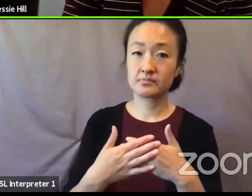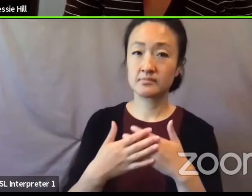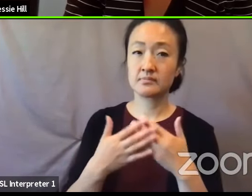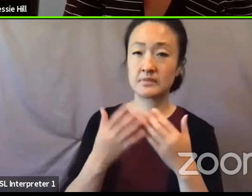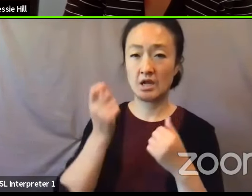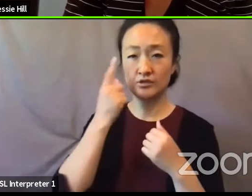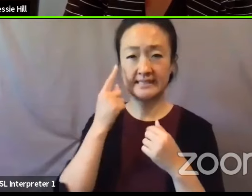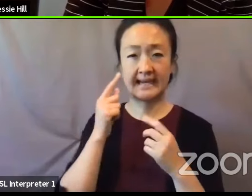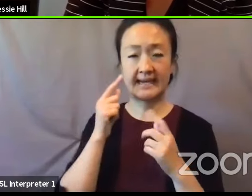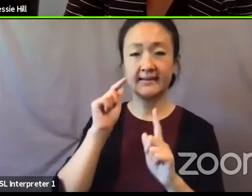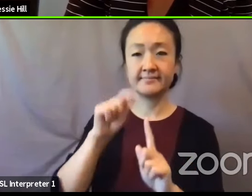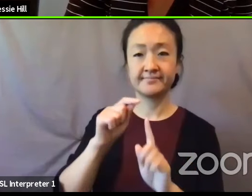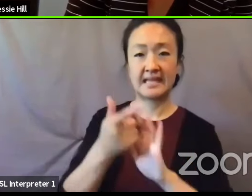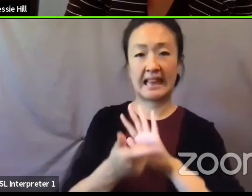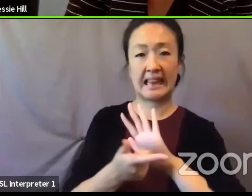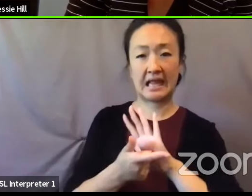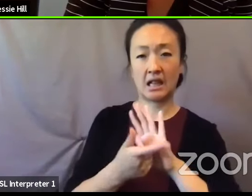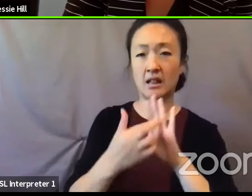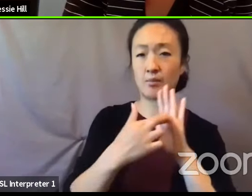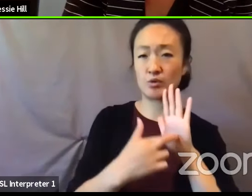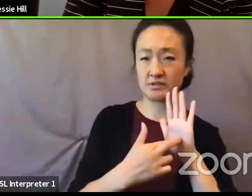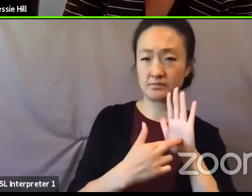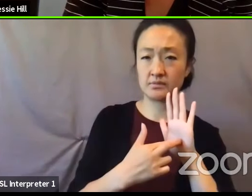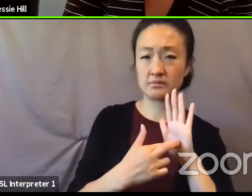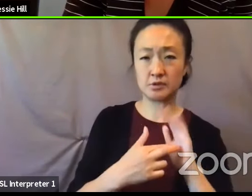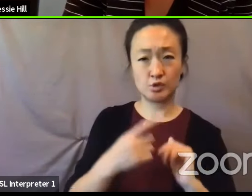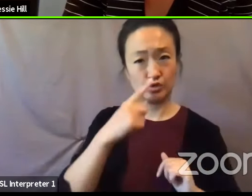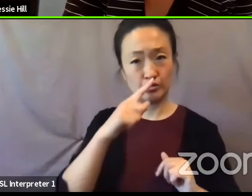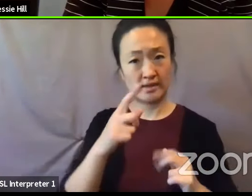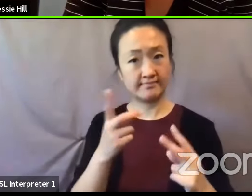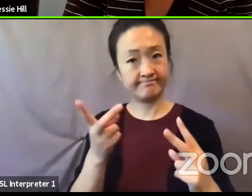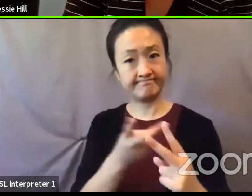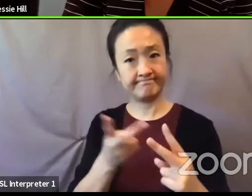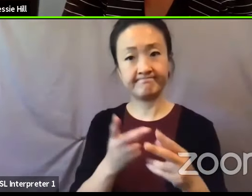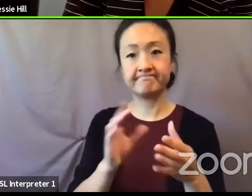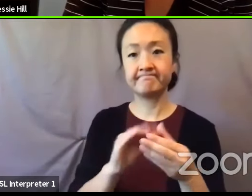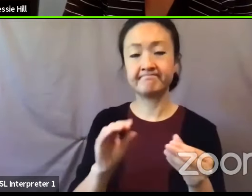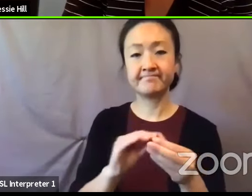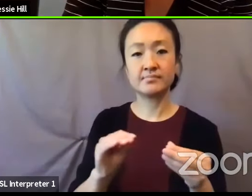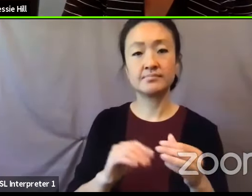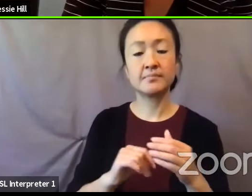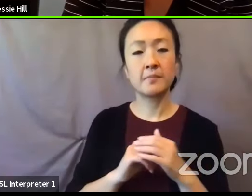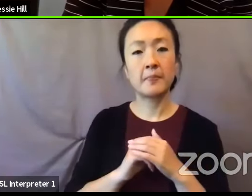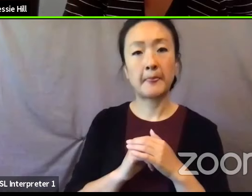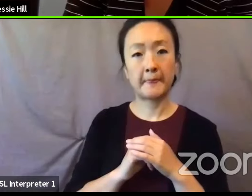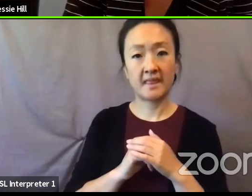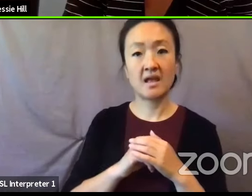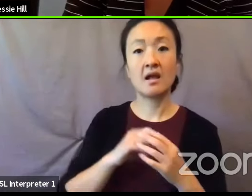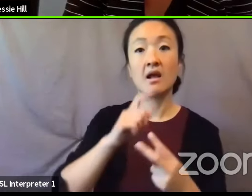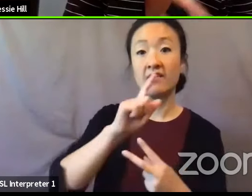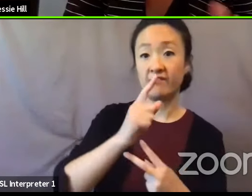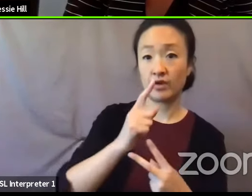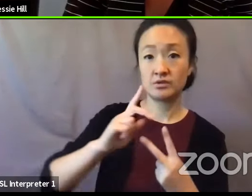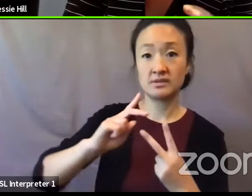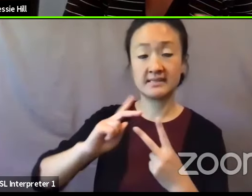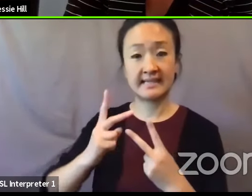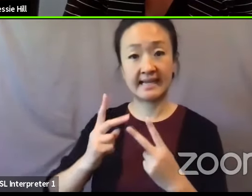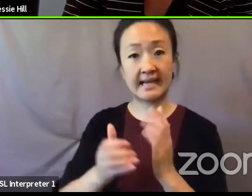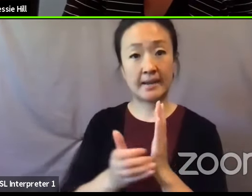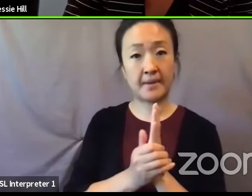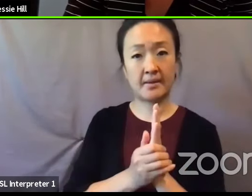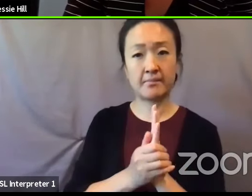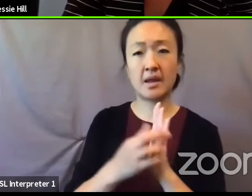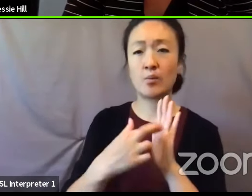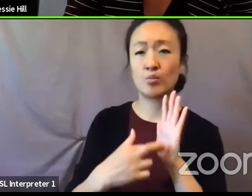the legal principles here, could you each talk a little bit about which First Amendment and Second Amendment principles are kind of